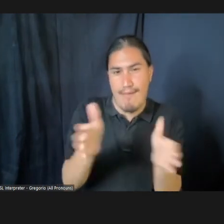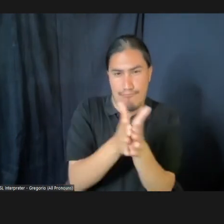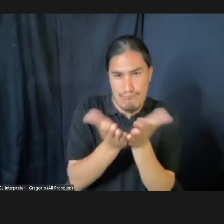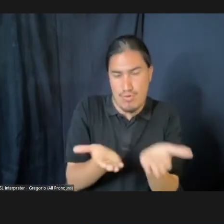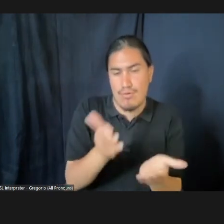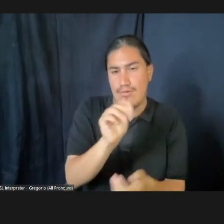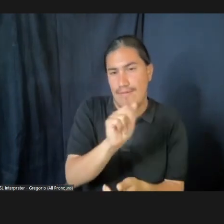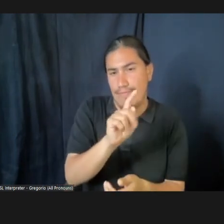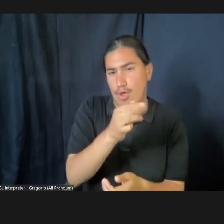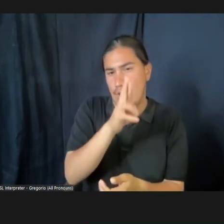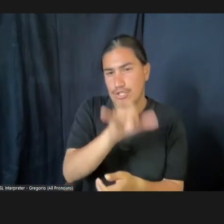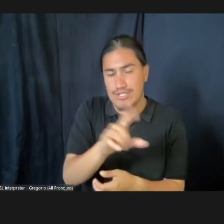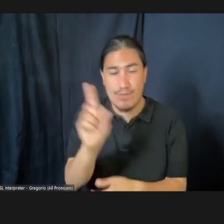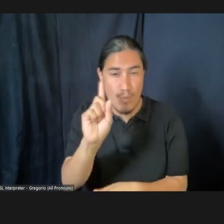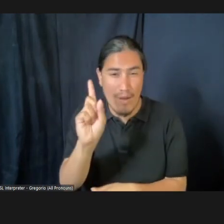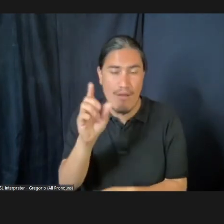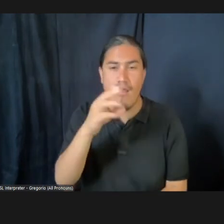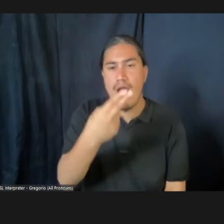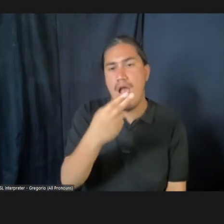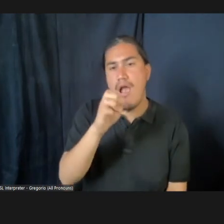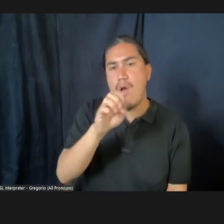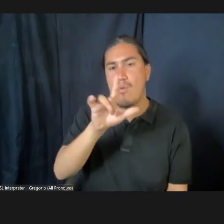at howlround.com/shop.